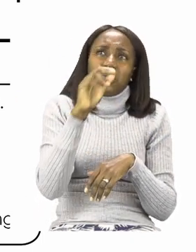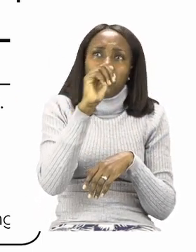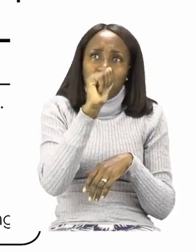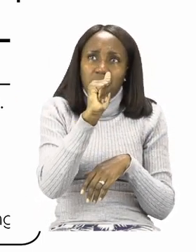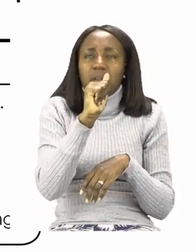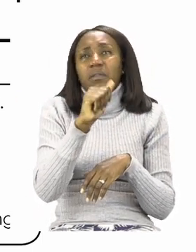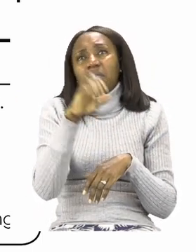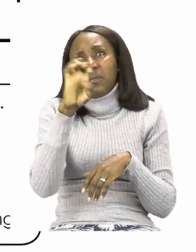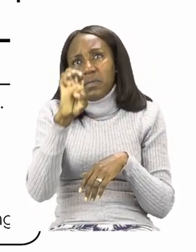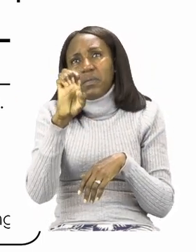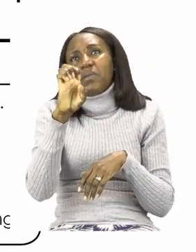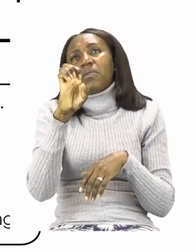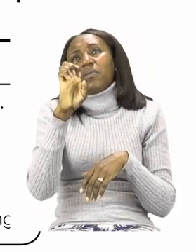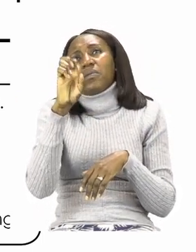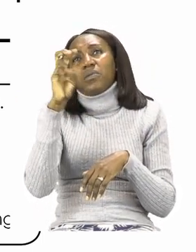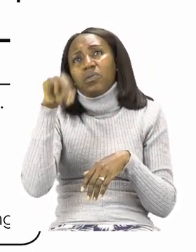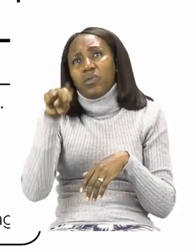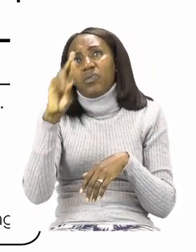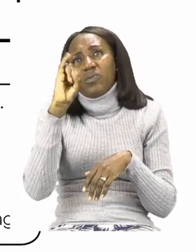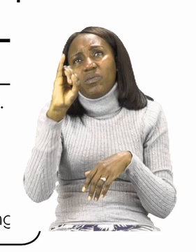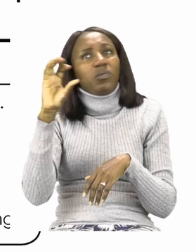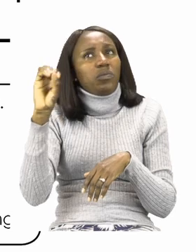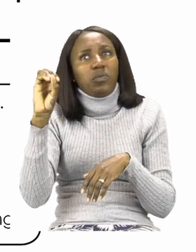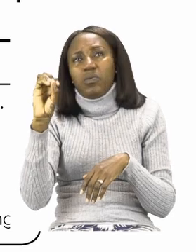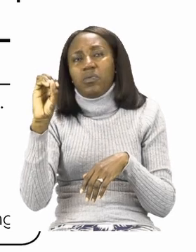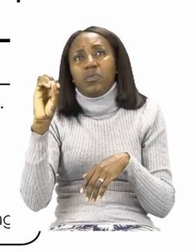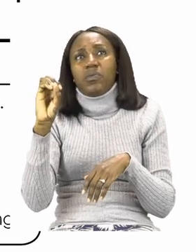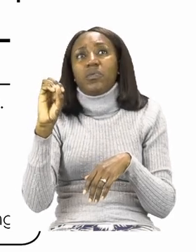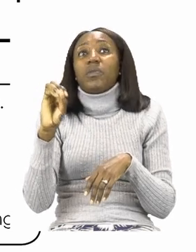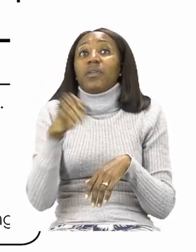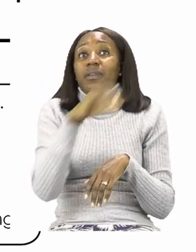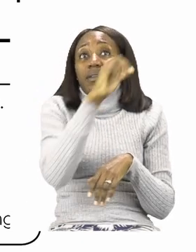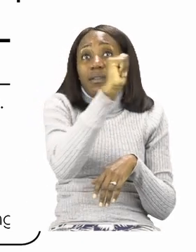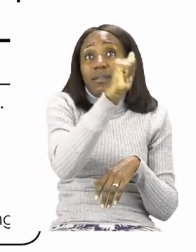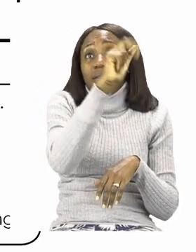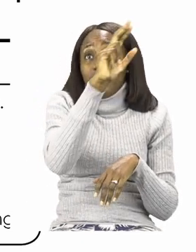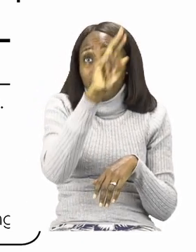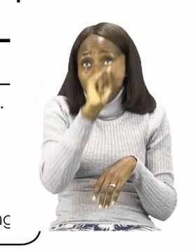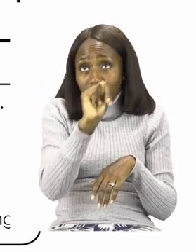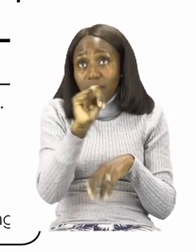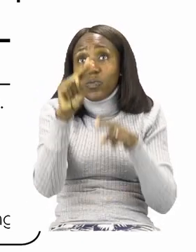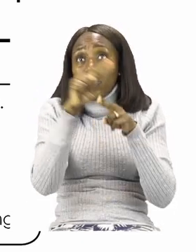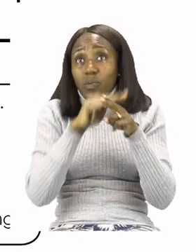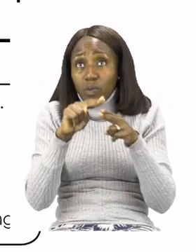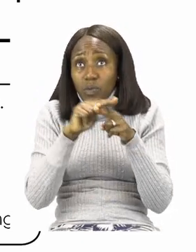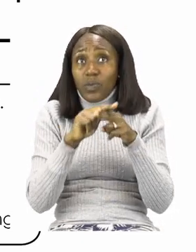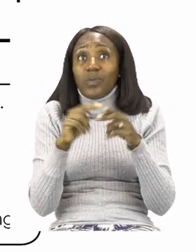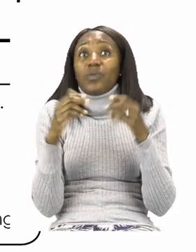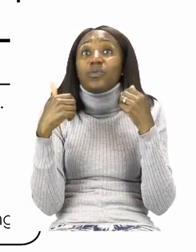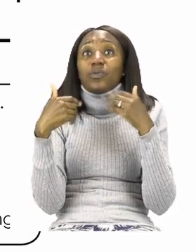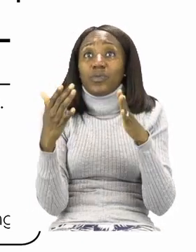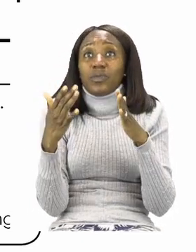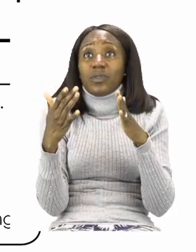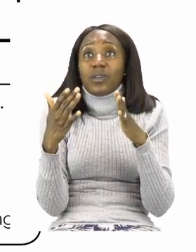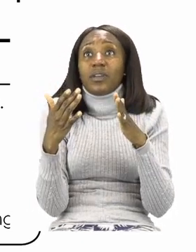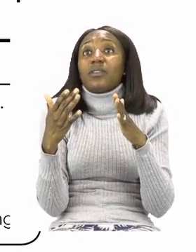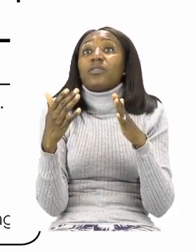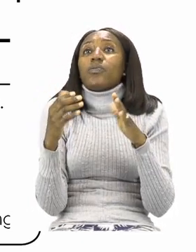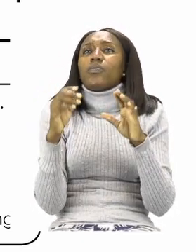The article an is used before a word which begins with a